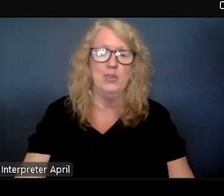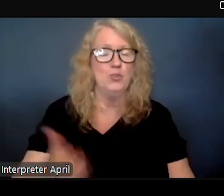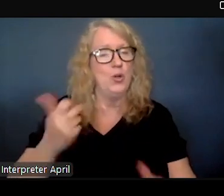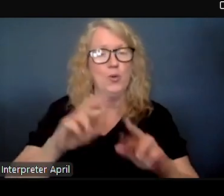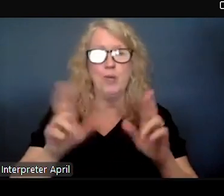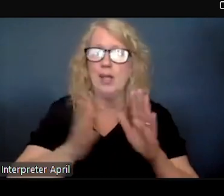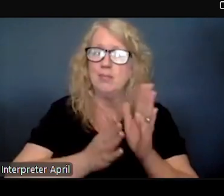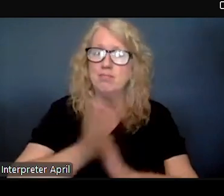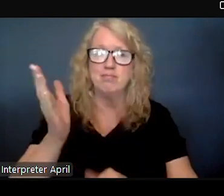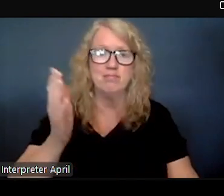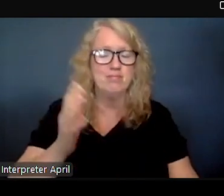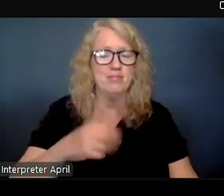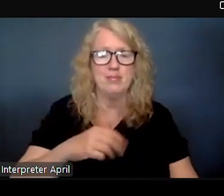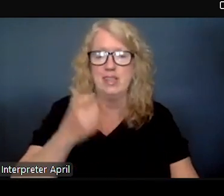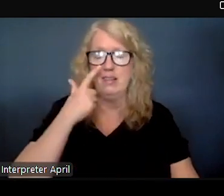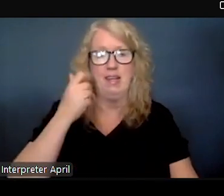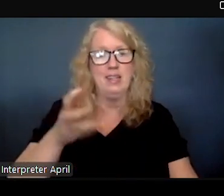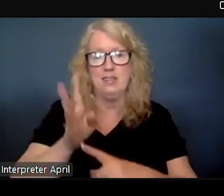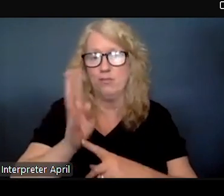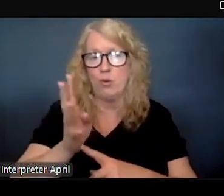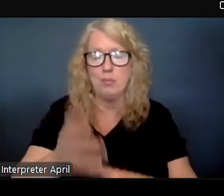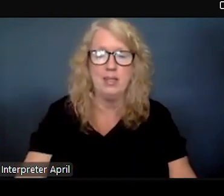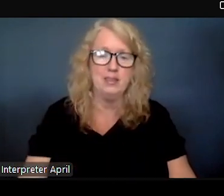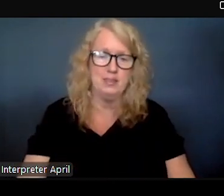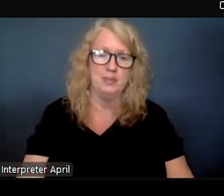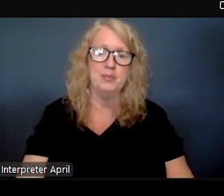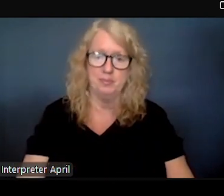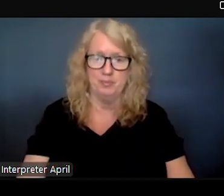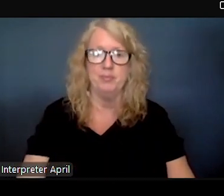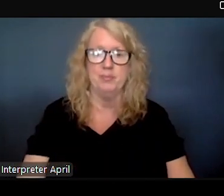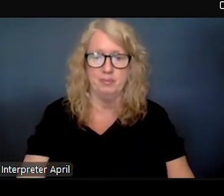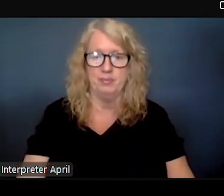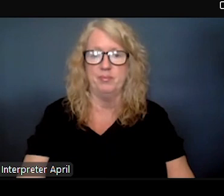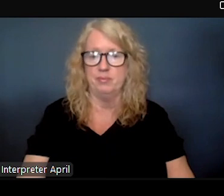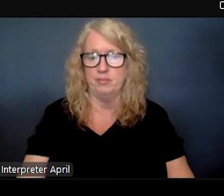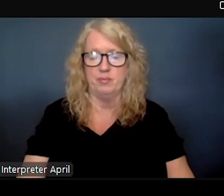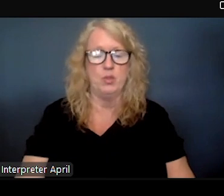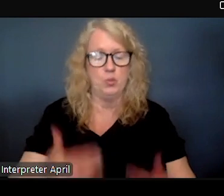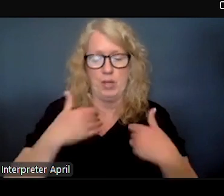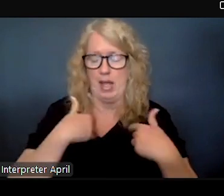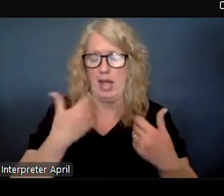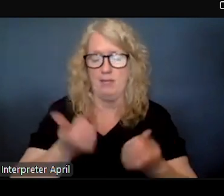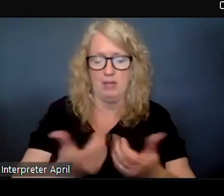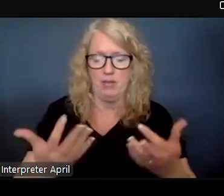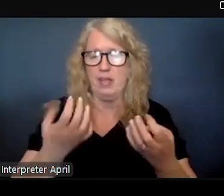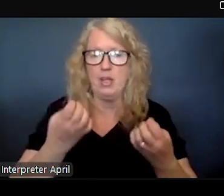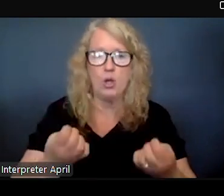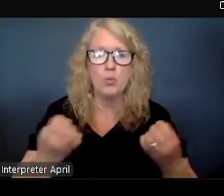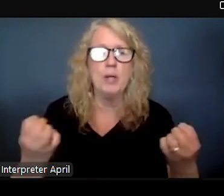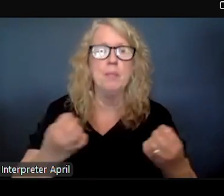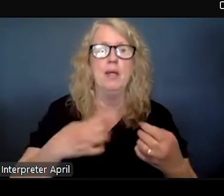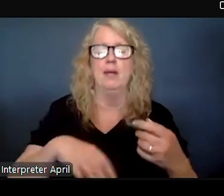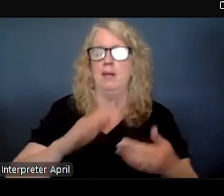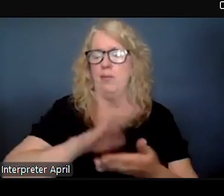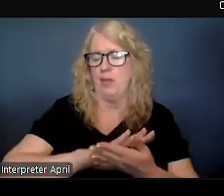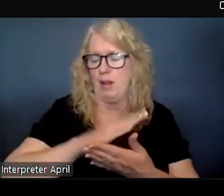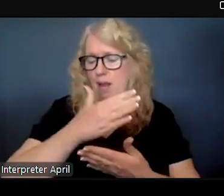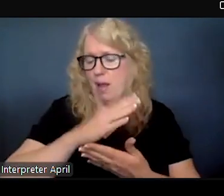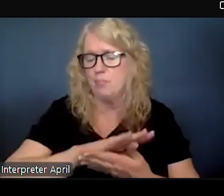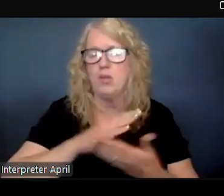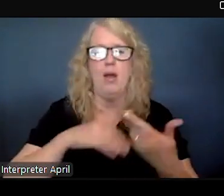door in like 4 minutes. So we have all of our equipment with us, which is the